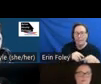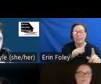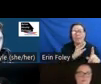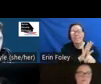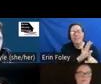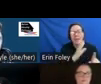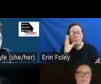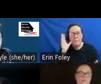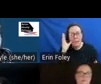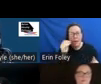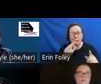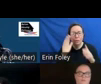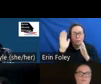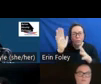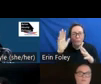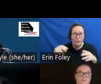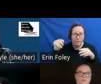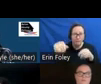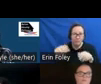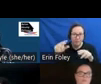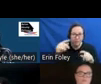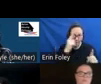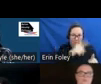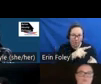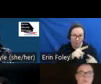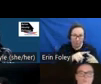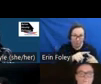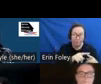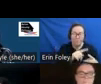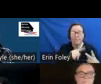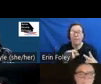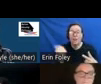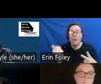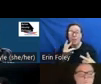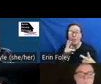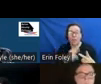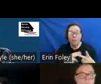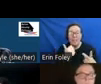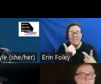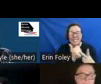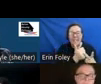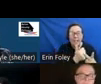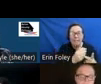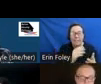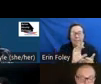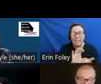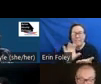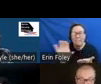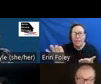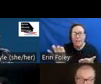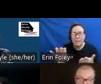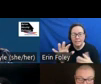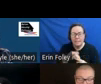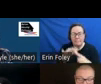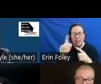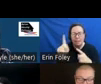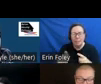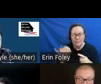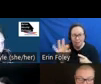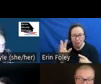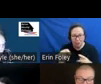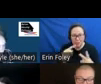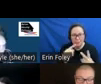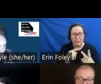grandparents. The other kind is a self-funded special needs trust, which is funded by the person with a disability. And this frequently